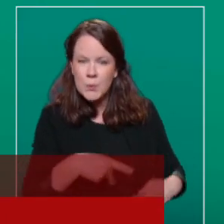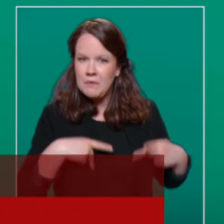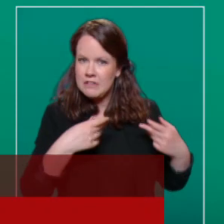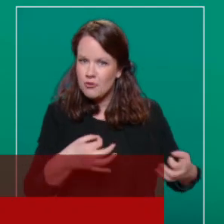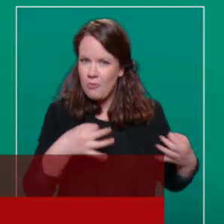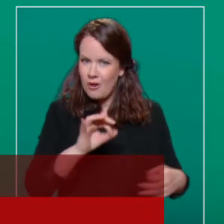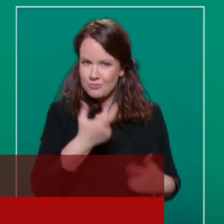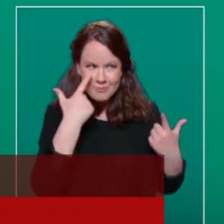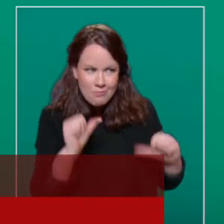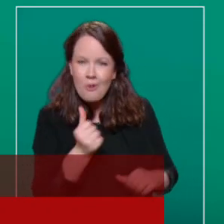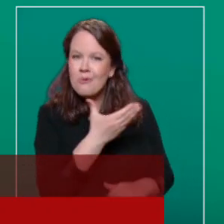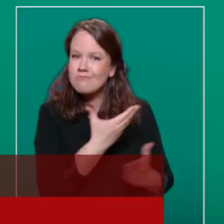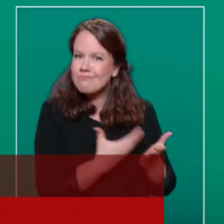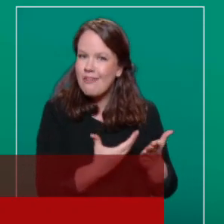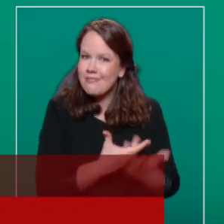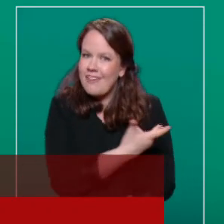back to normalcy.